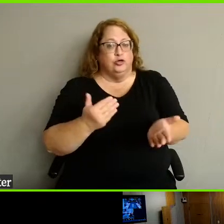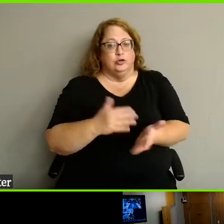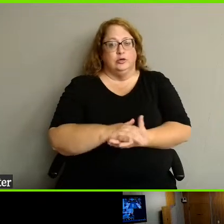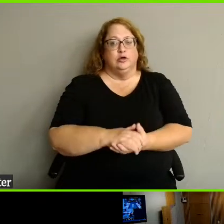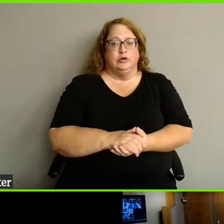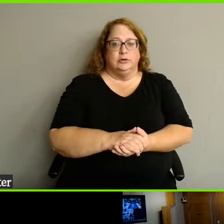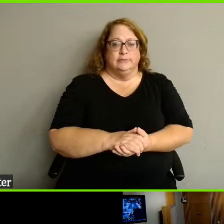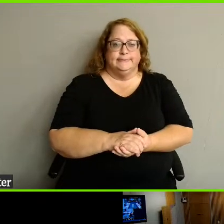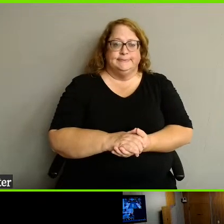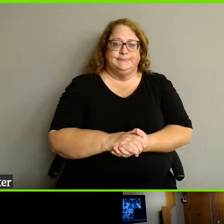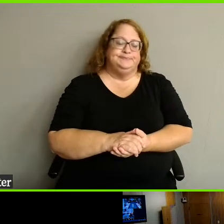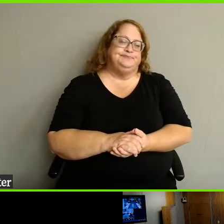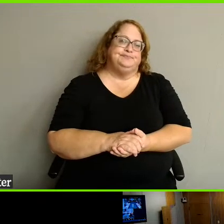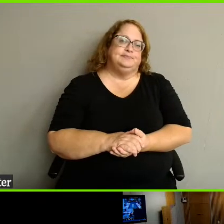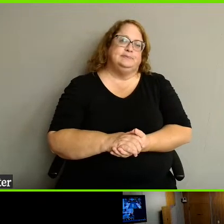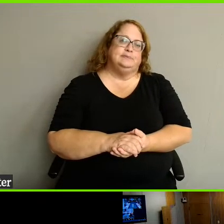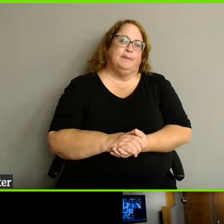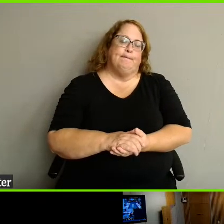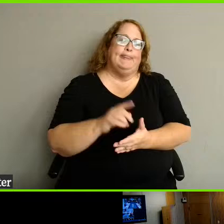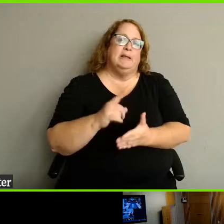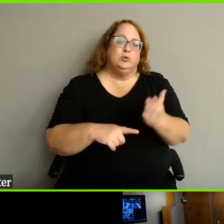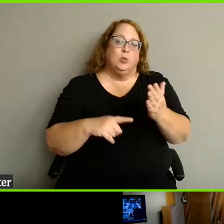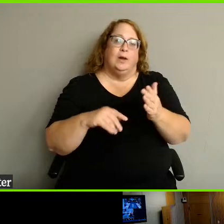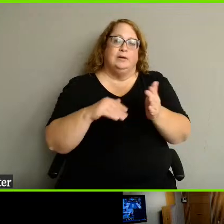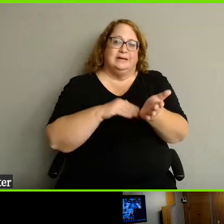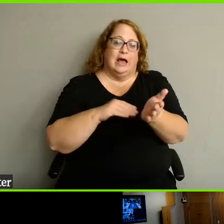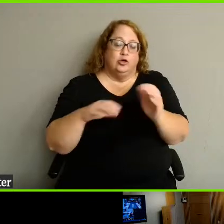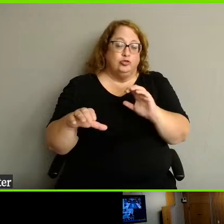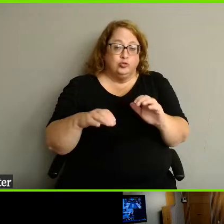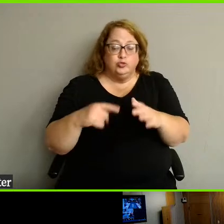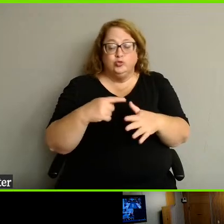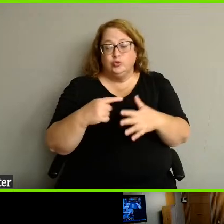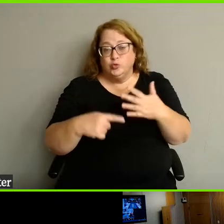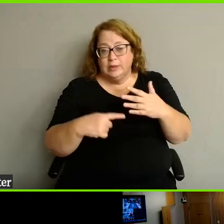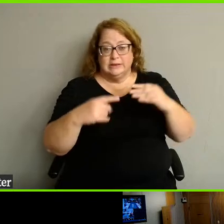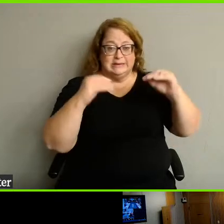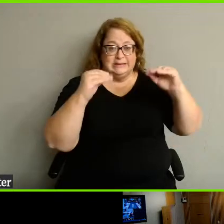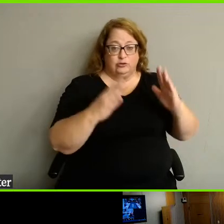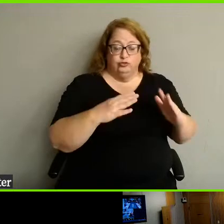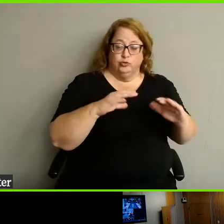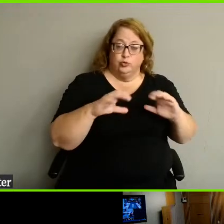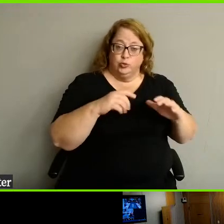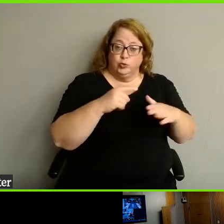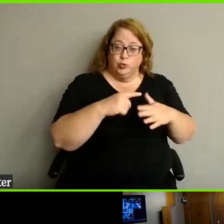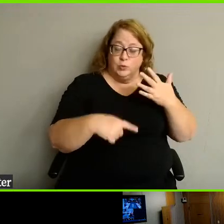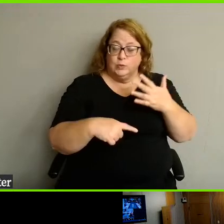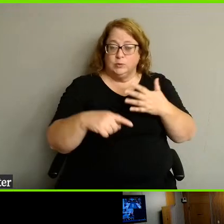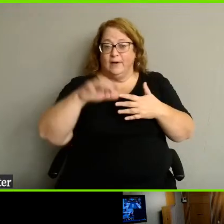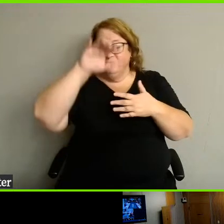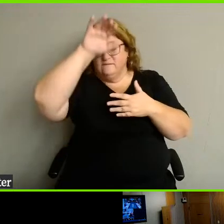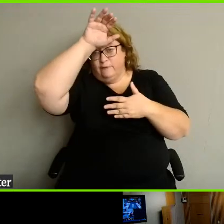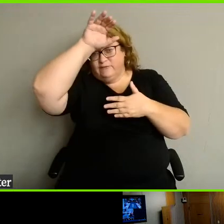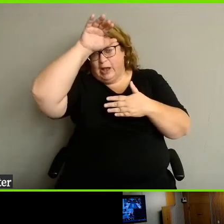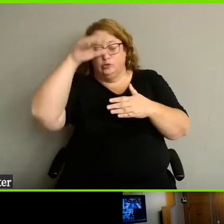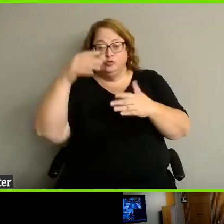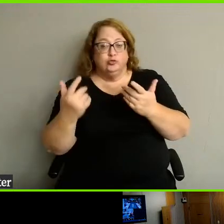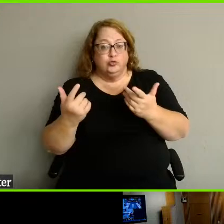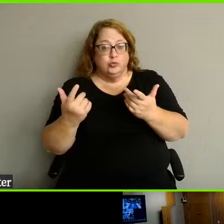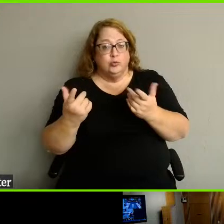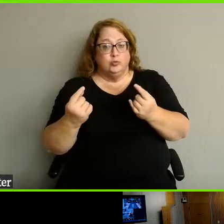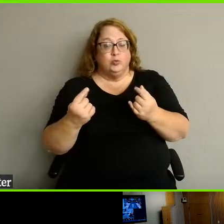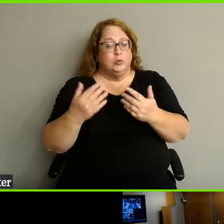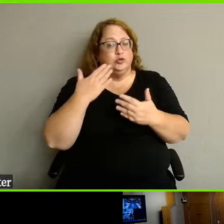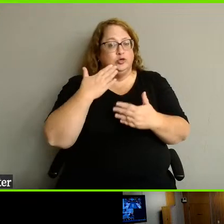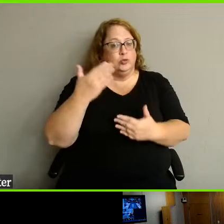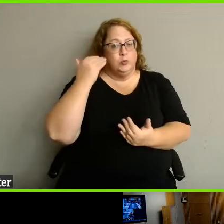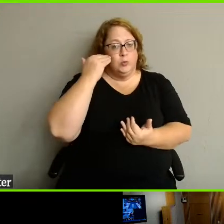you know, and this is what doctors do, and this is what people do. This is what firefighters do, and, you know, it's